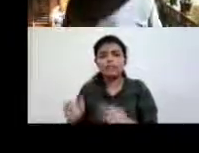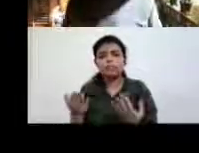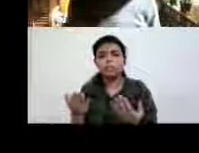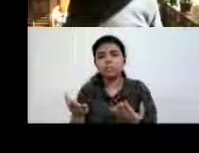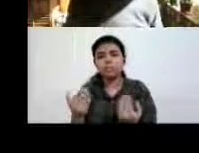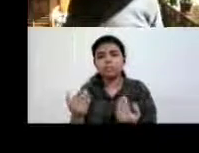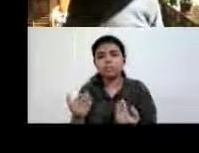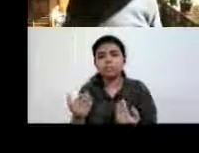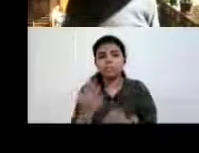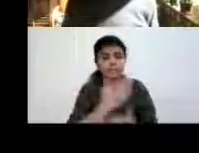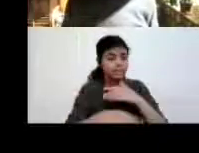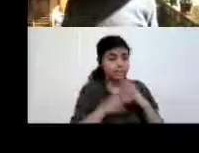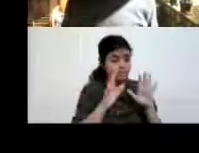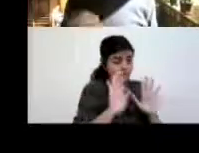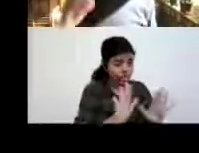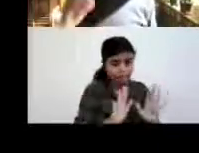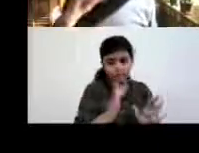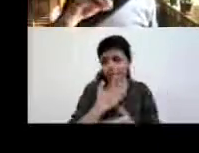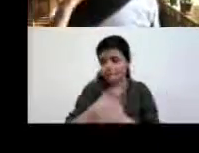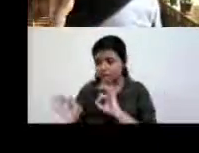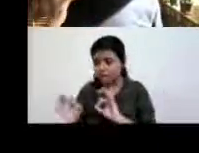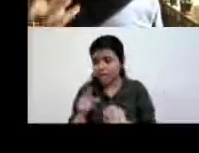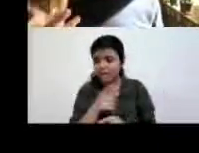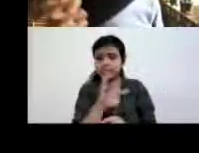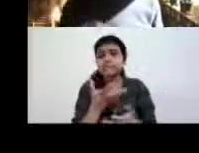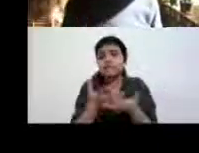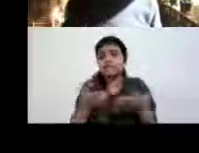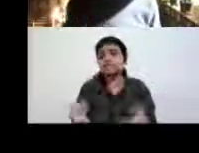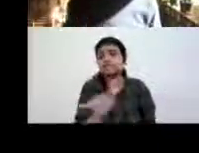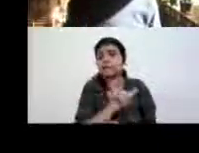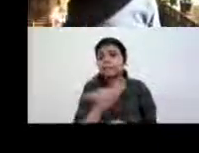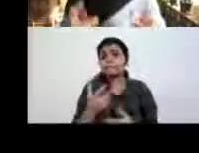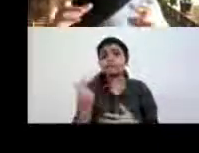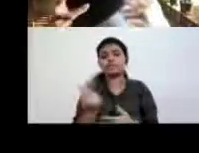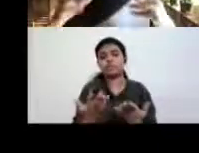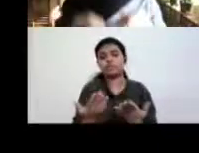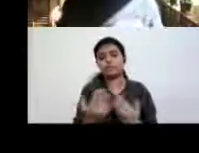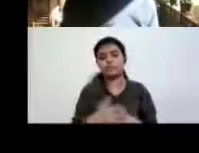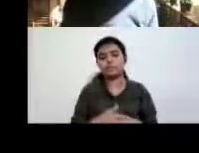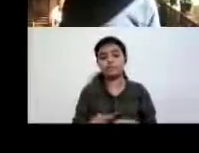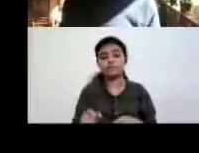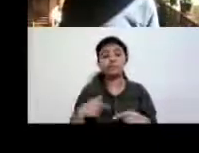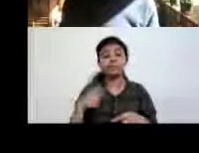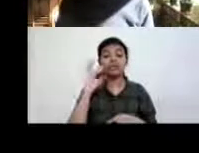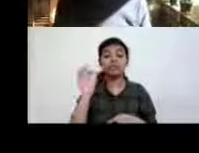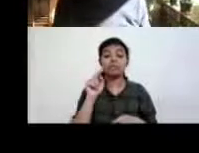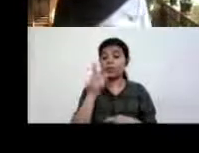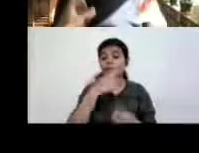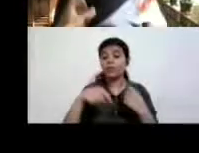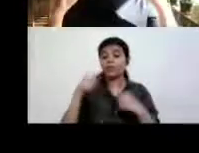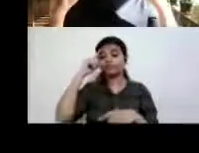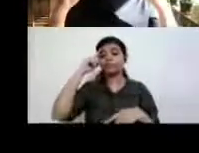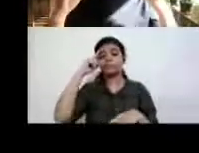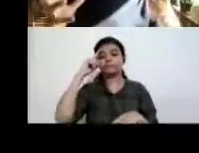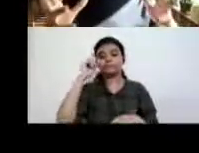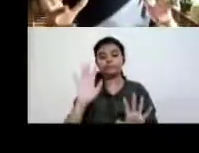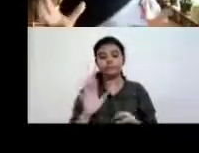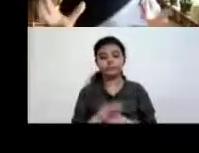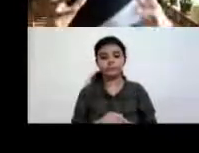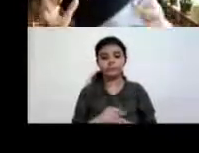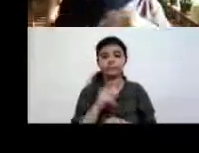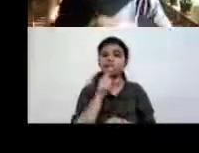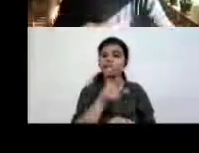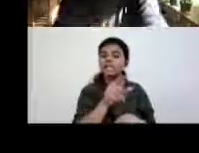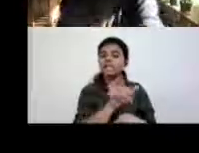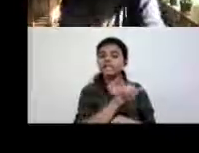same services and products. And here, very, very important, if I might remind you, this is